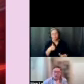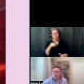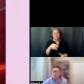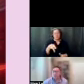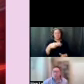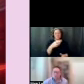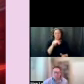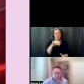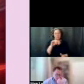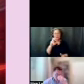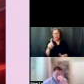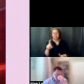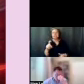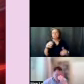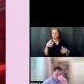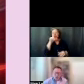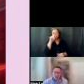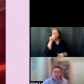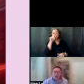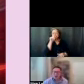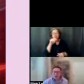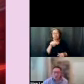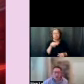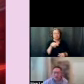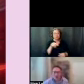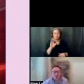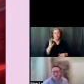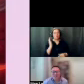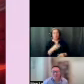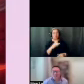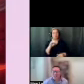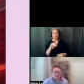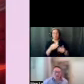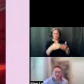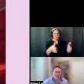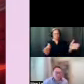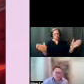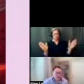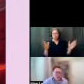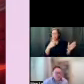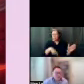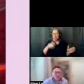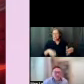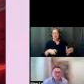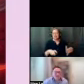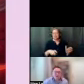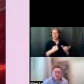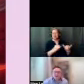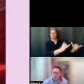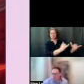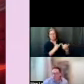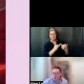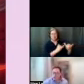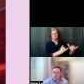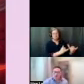something that our disabled community, just in general, has to be like, has to strive to be like.